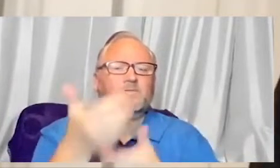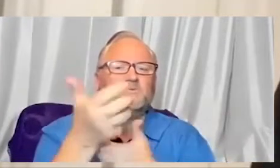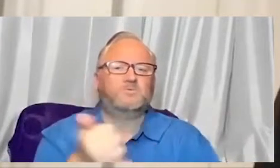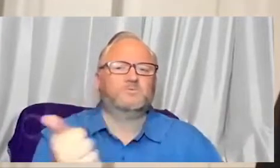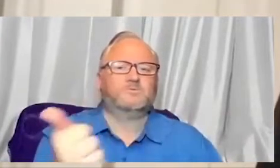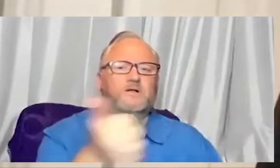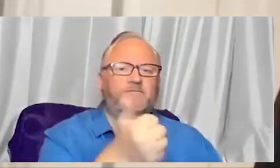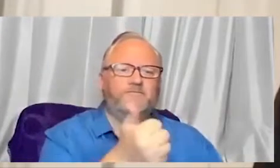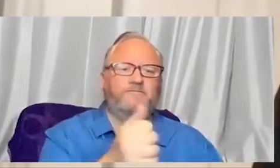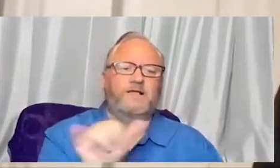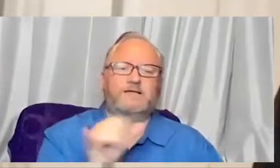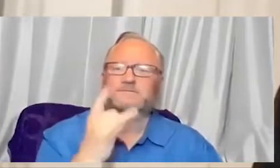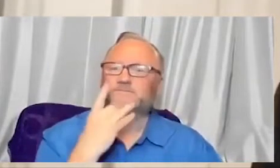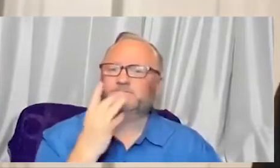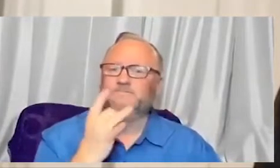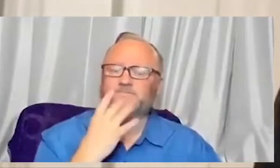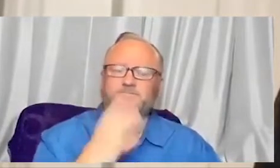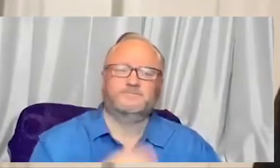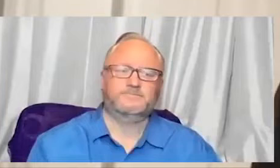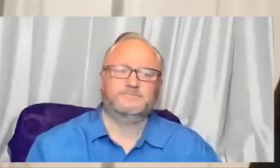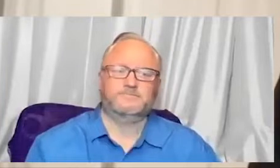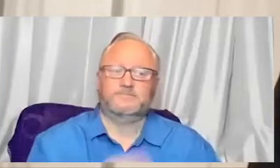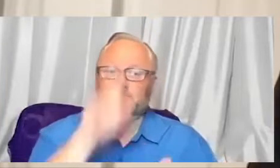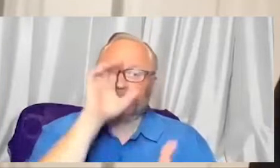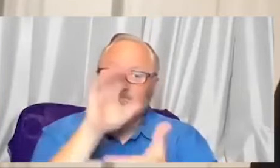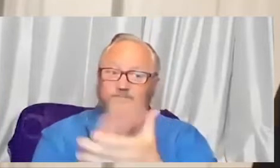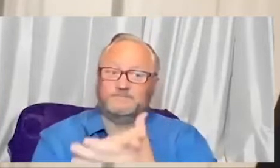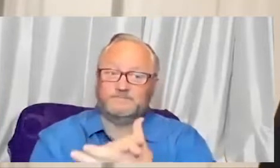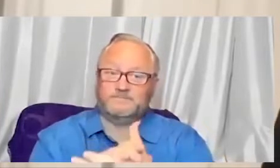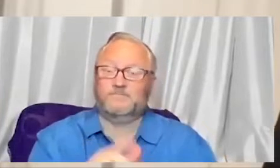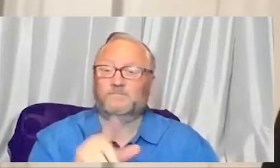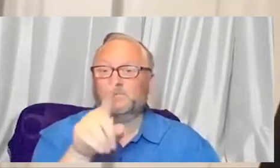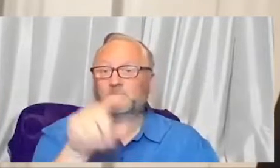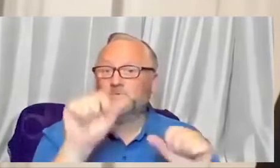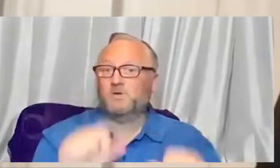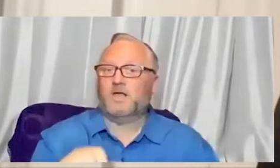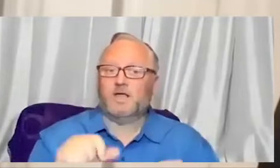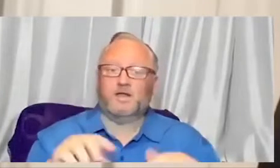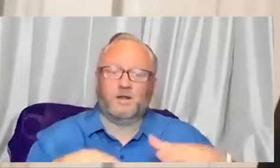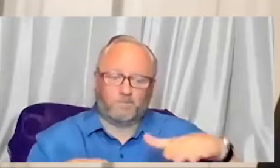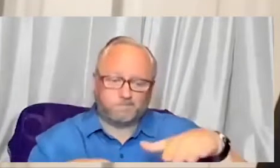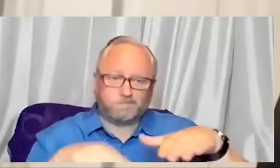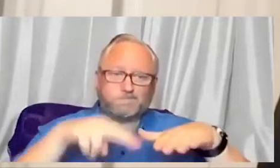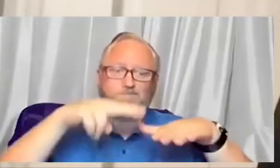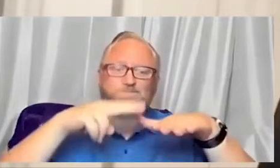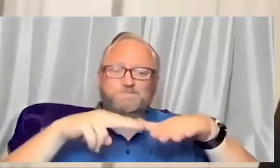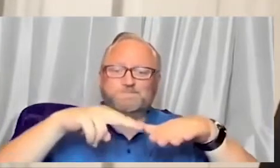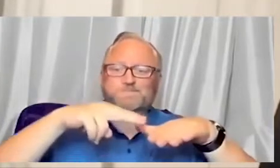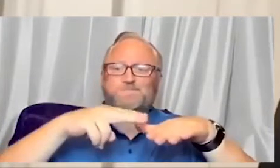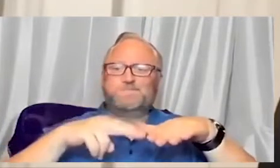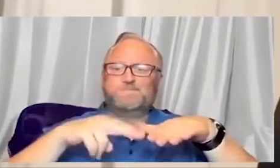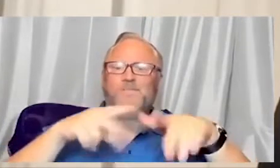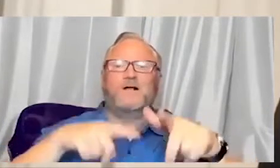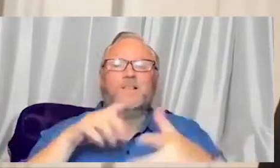as light. Believe that you can float, and then let